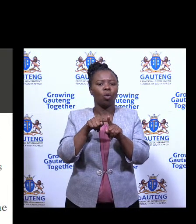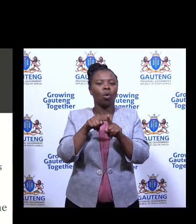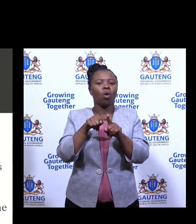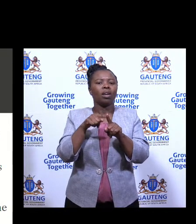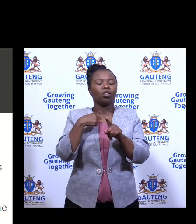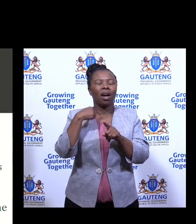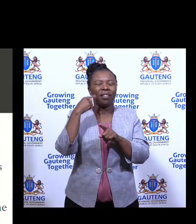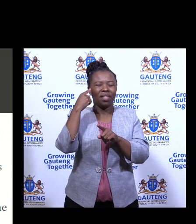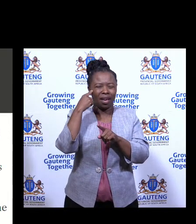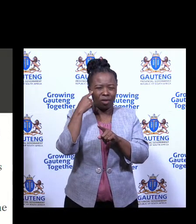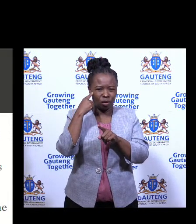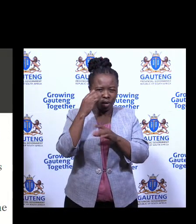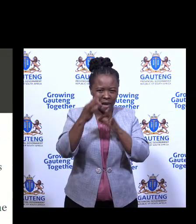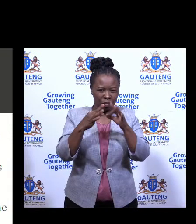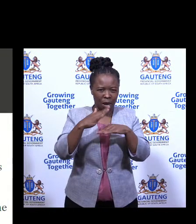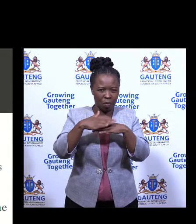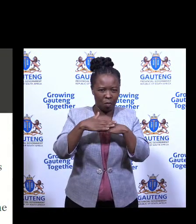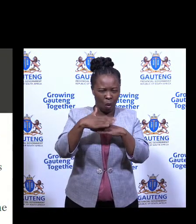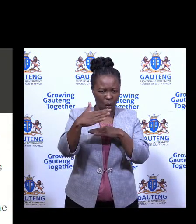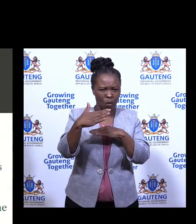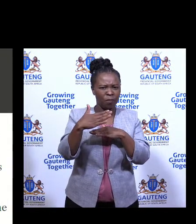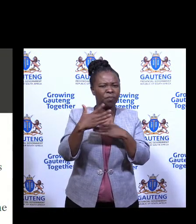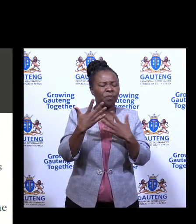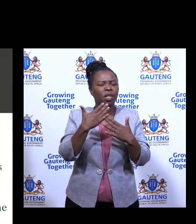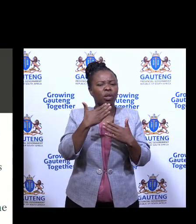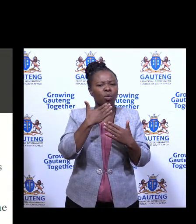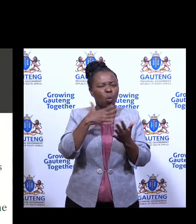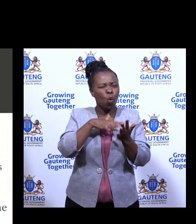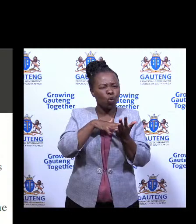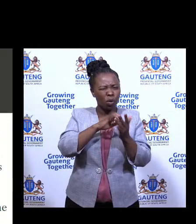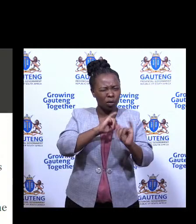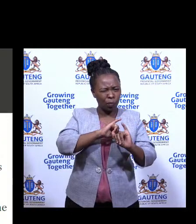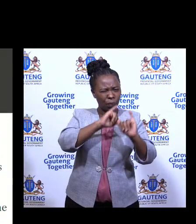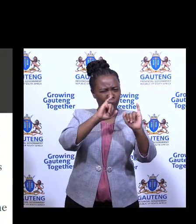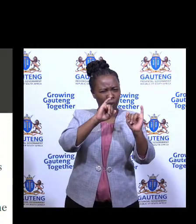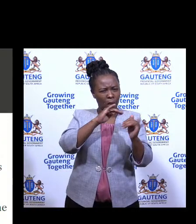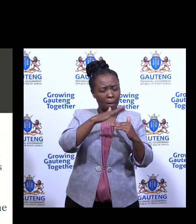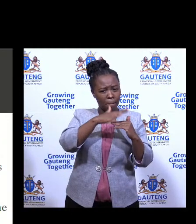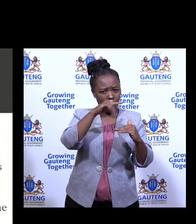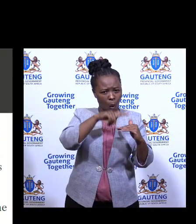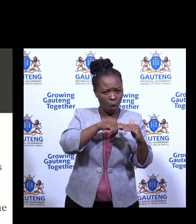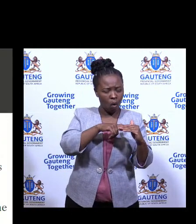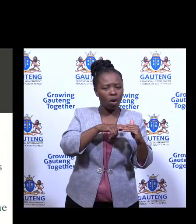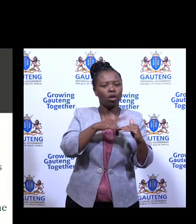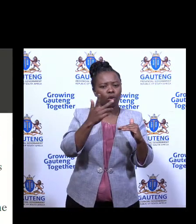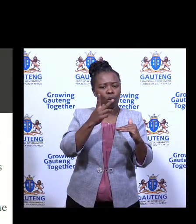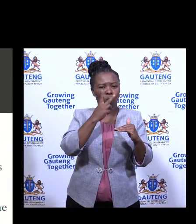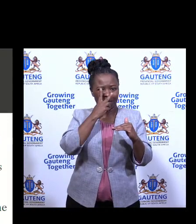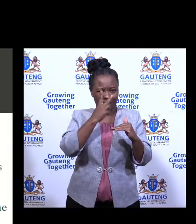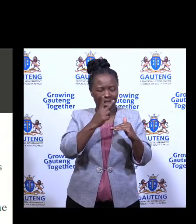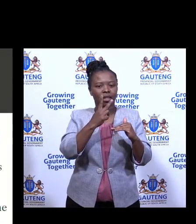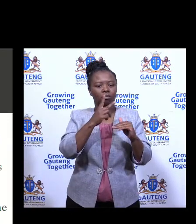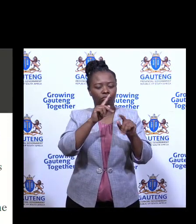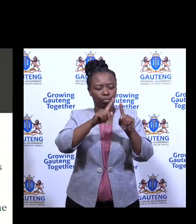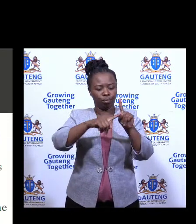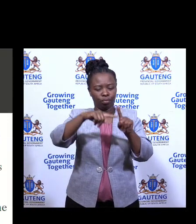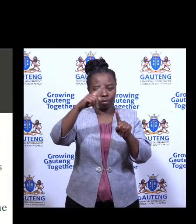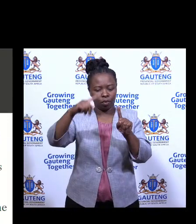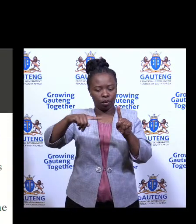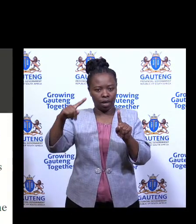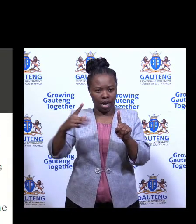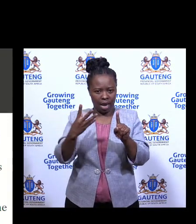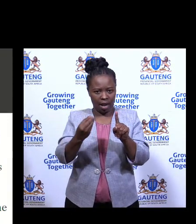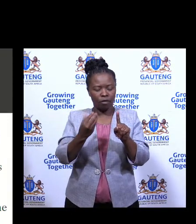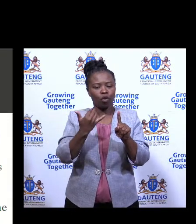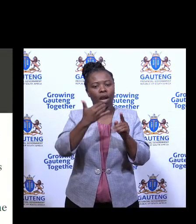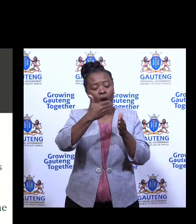noting that in trying to measure who's vulnerable and understand who's vulnerable, we do see quite strong spatial trends. So the